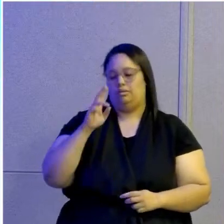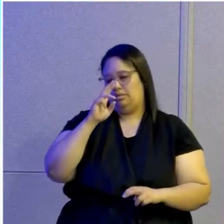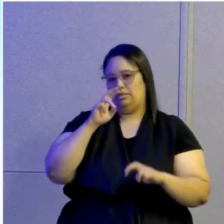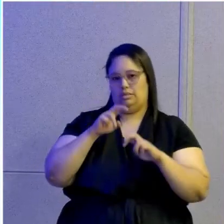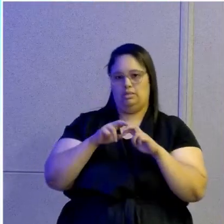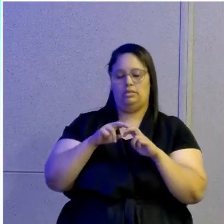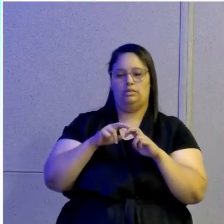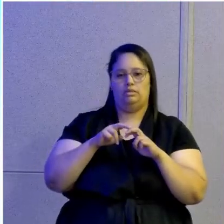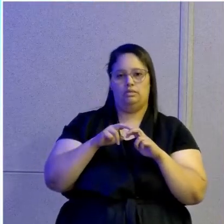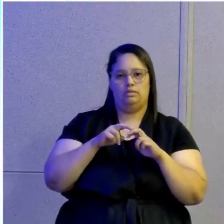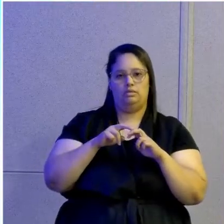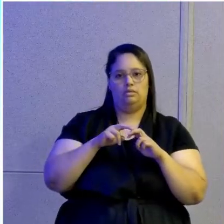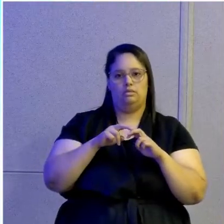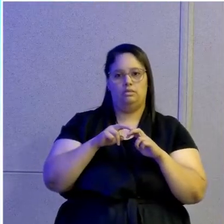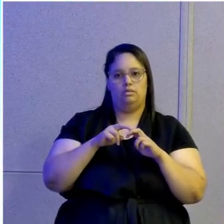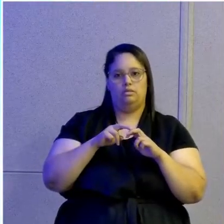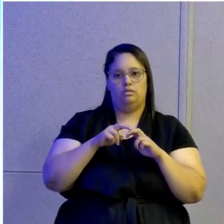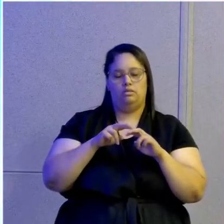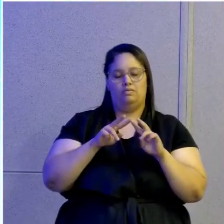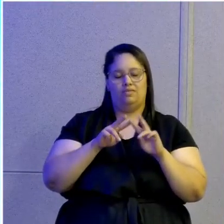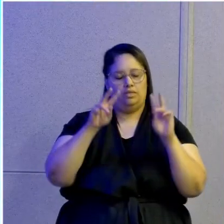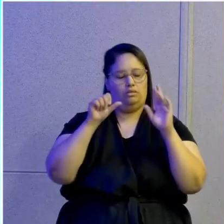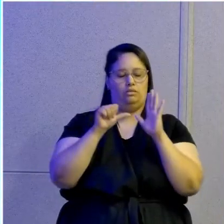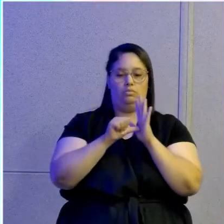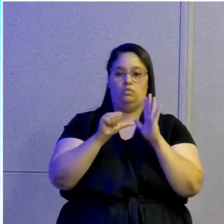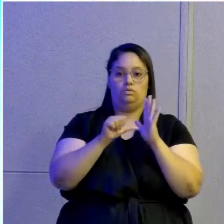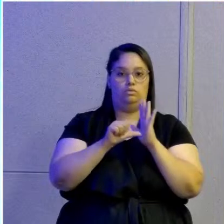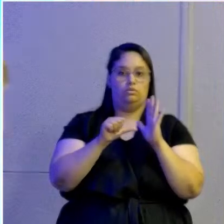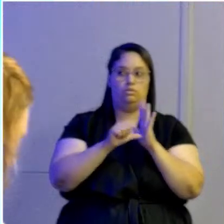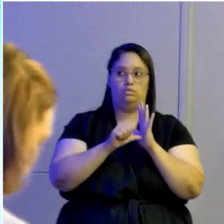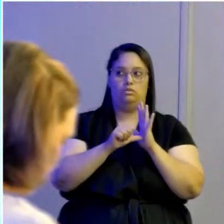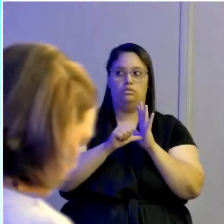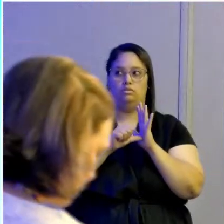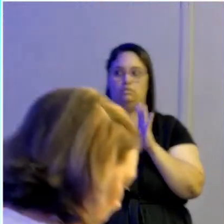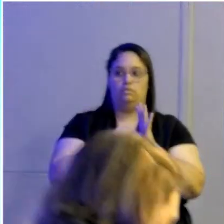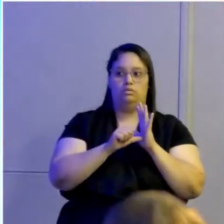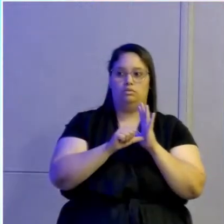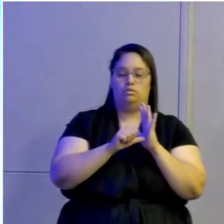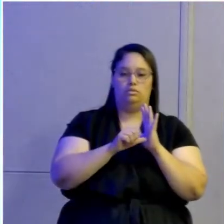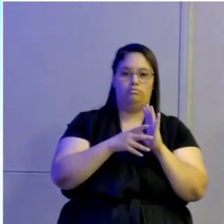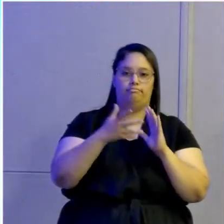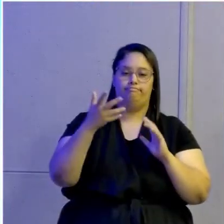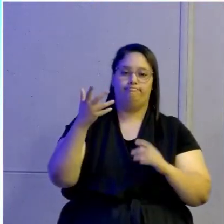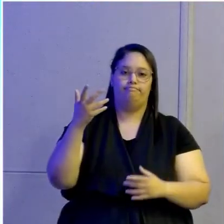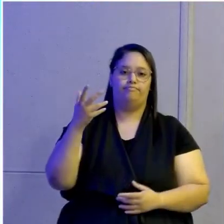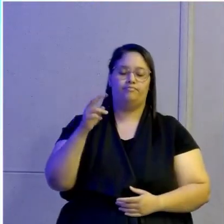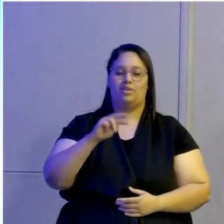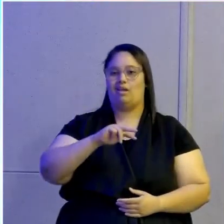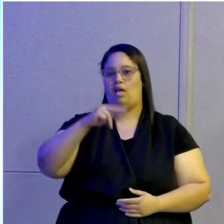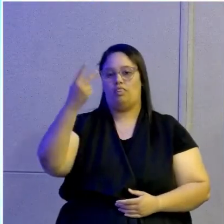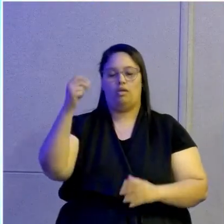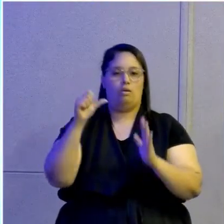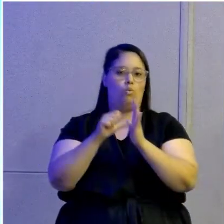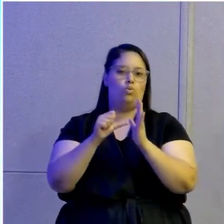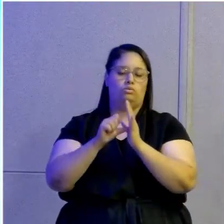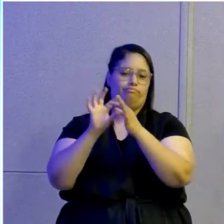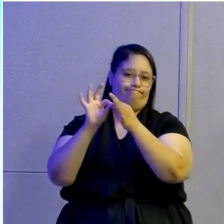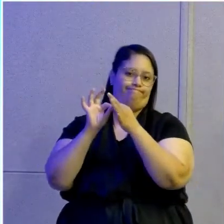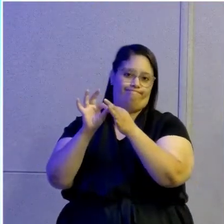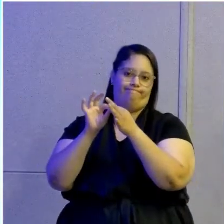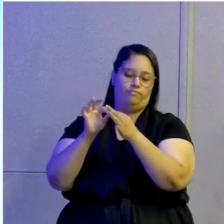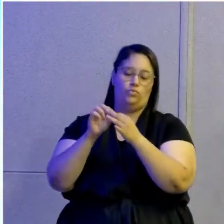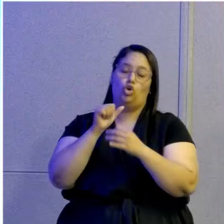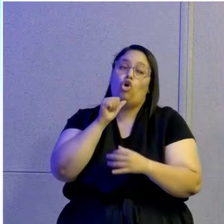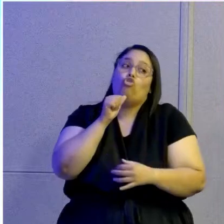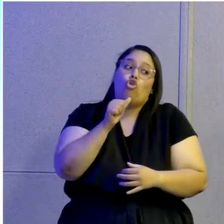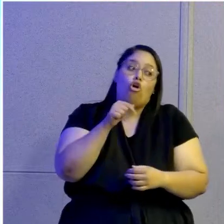undergo another very important. He was taken by another very important engagement. Not to